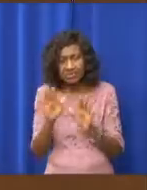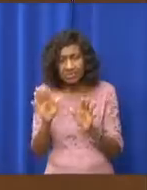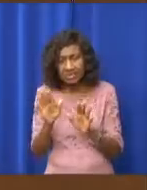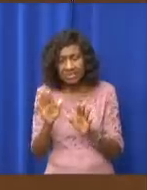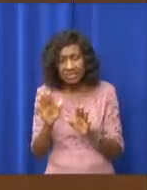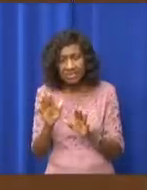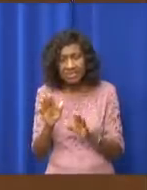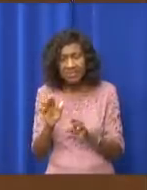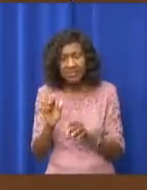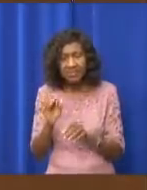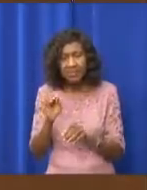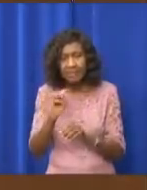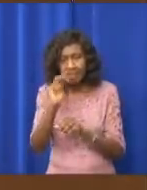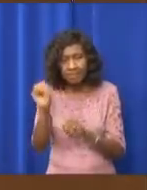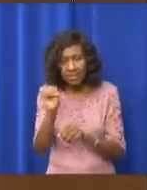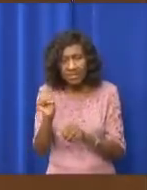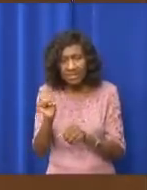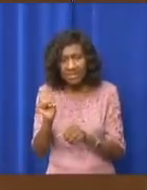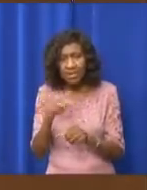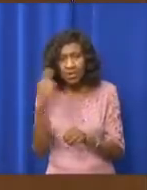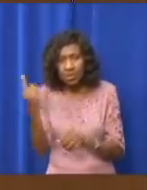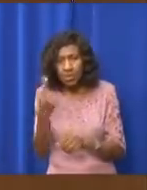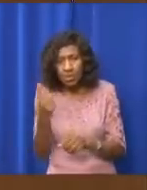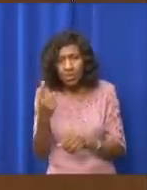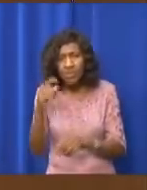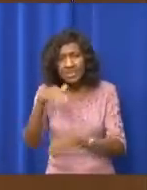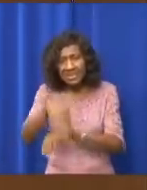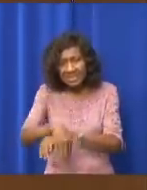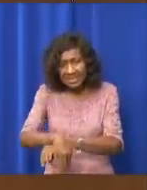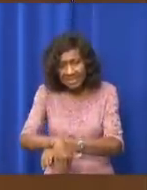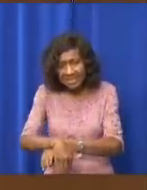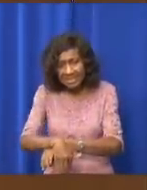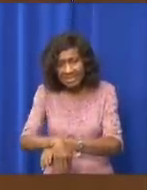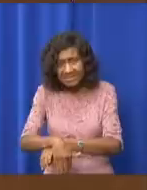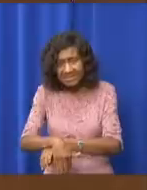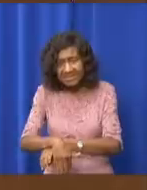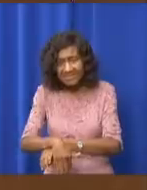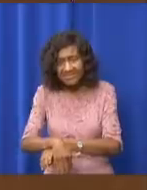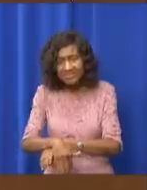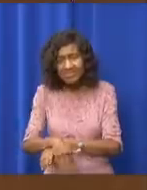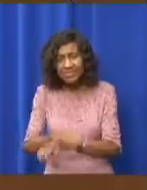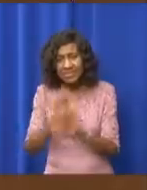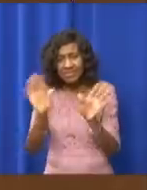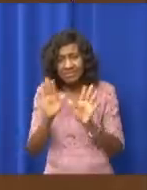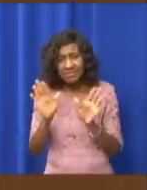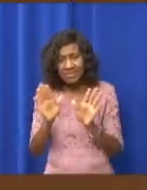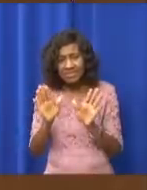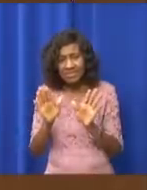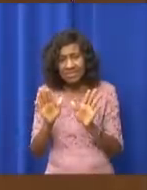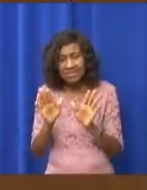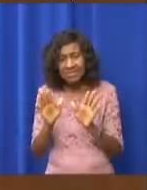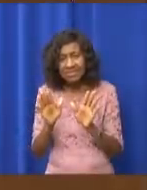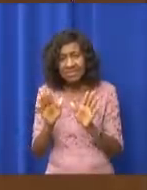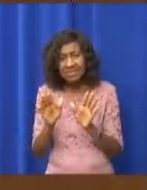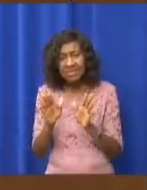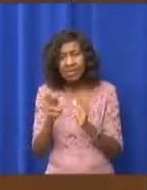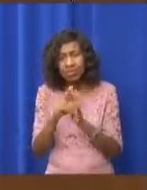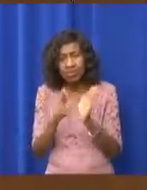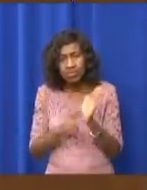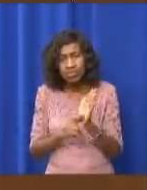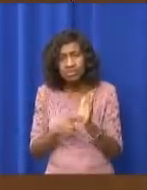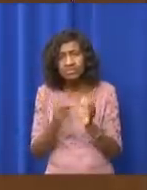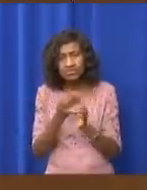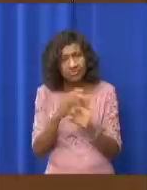apply night time, 8 p.m. to 5 a.m. Okay, Sunday restriction is moved during Sunday, but